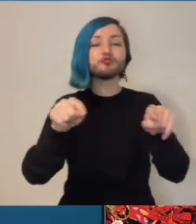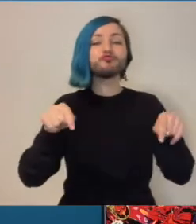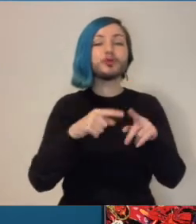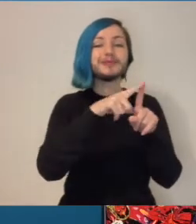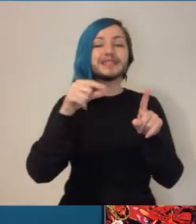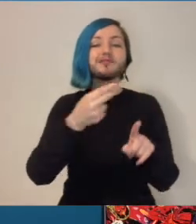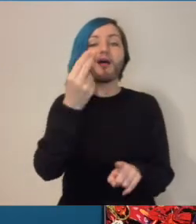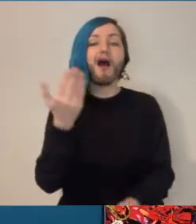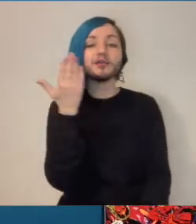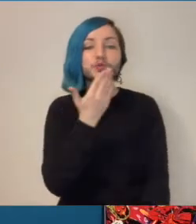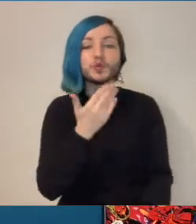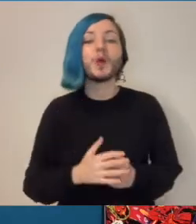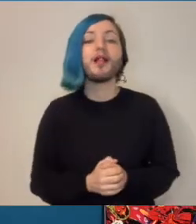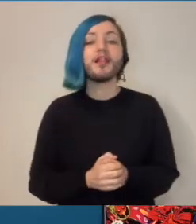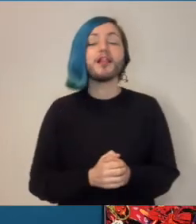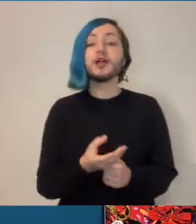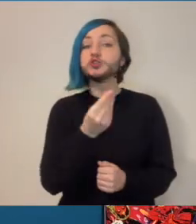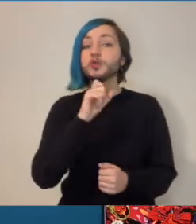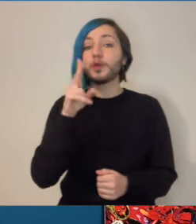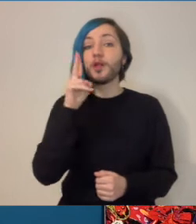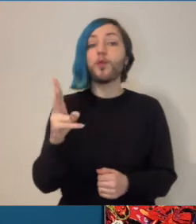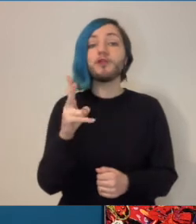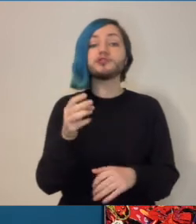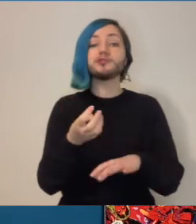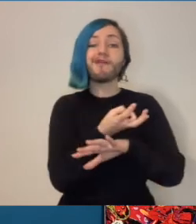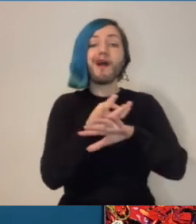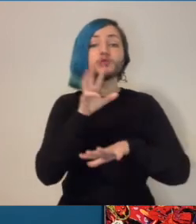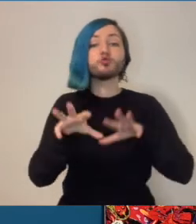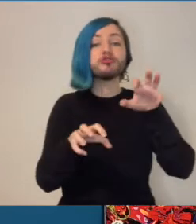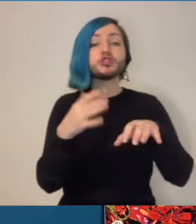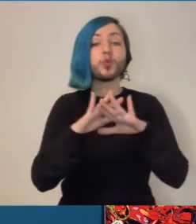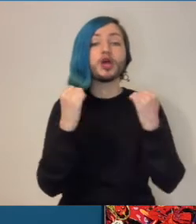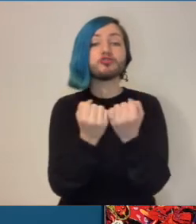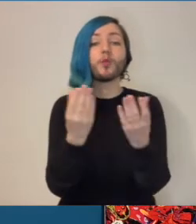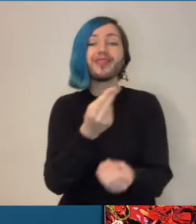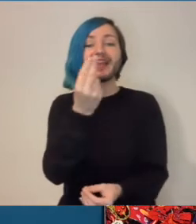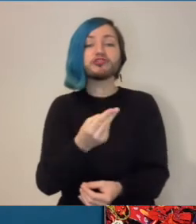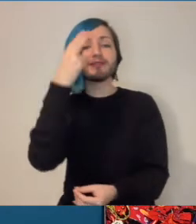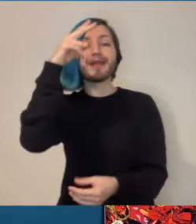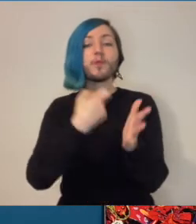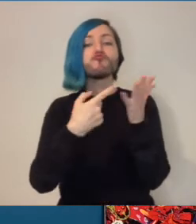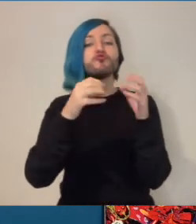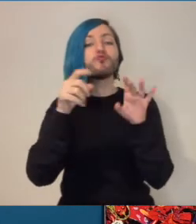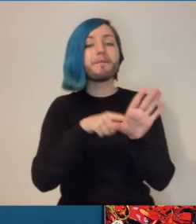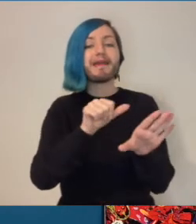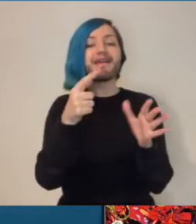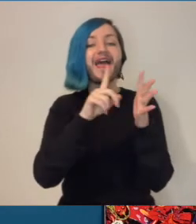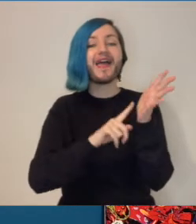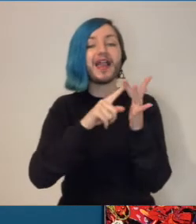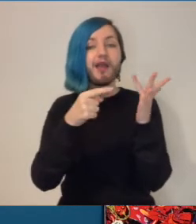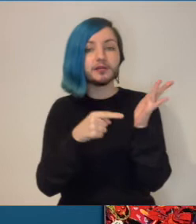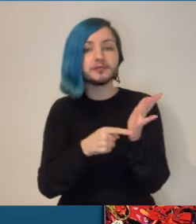Hello and welcome to the Hospital Rooms Digital Art School. You are about to watch a cartoon creatures workshop with illustrator